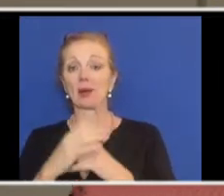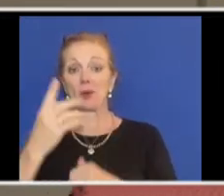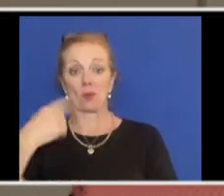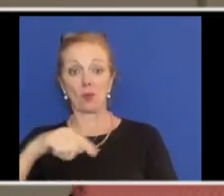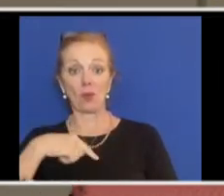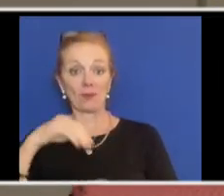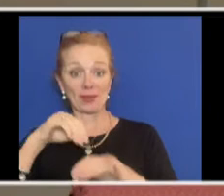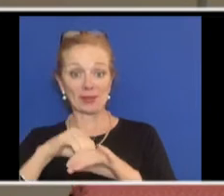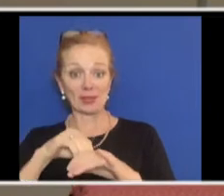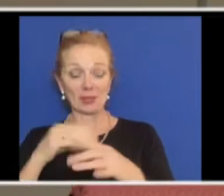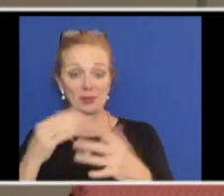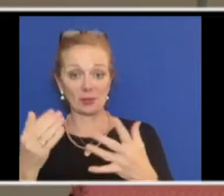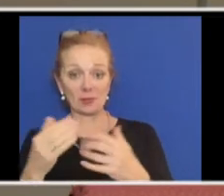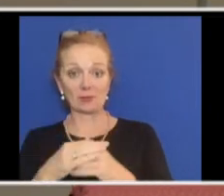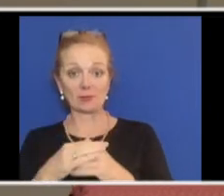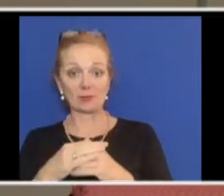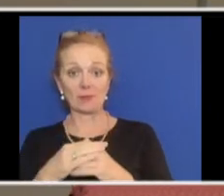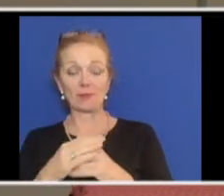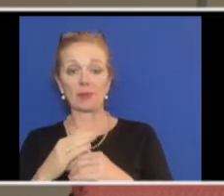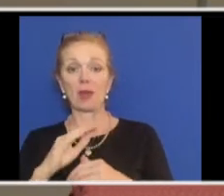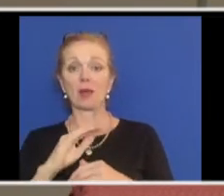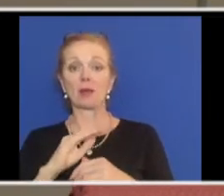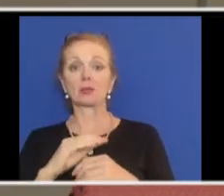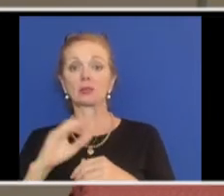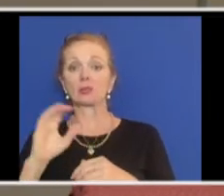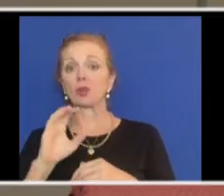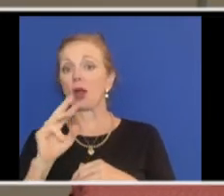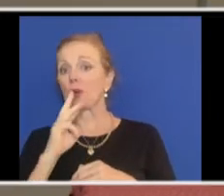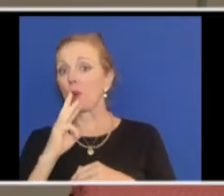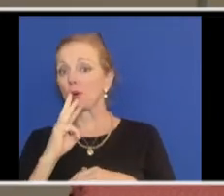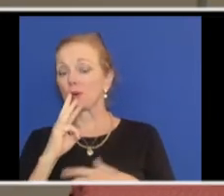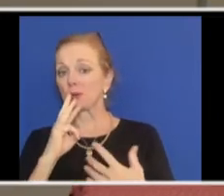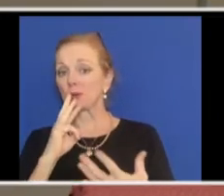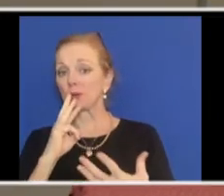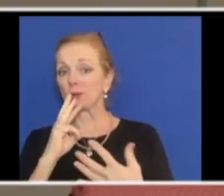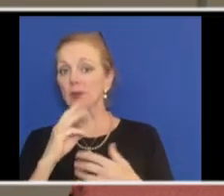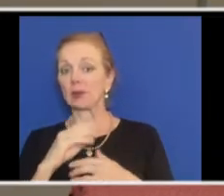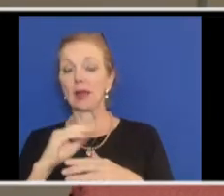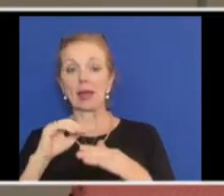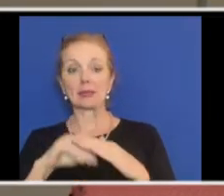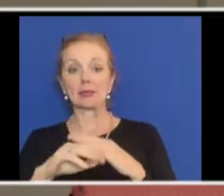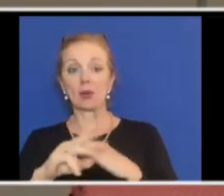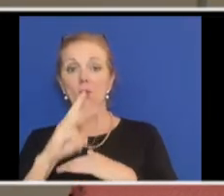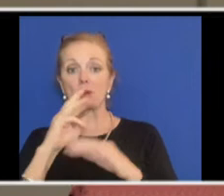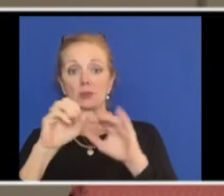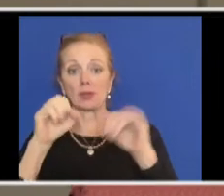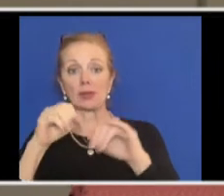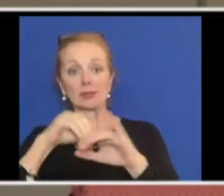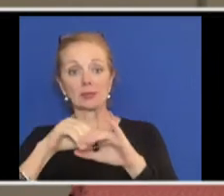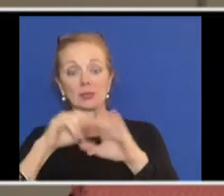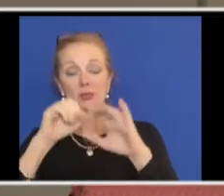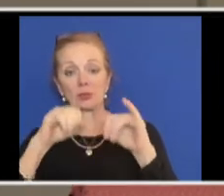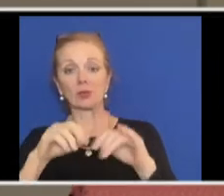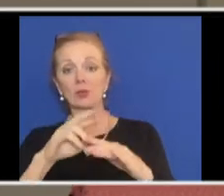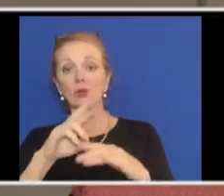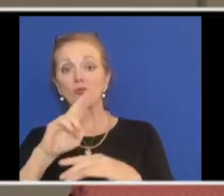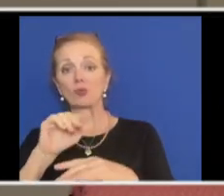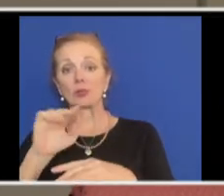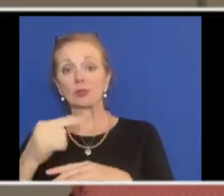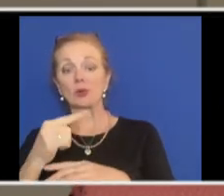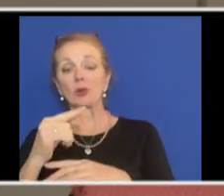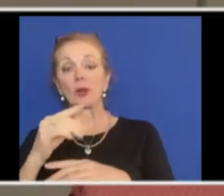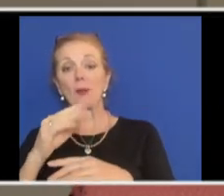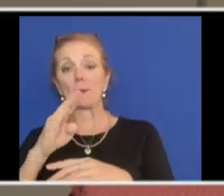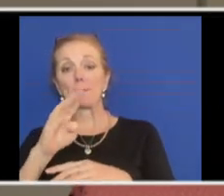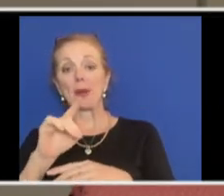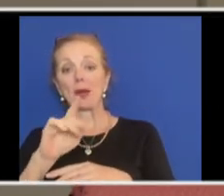in here in our paperwork Charlotte water has accessible water system infrastructure for the rezoning boundary